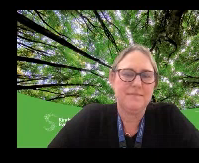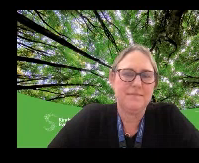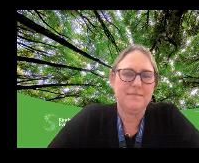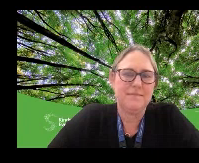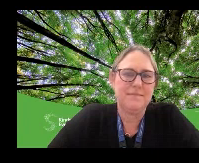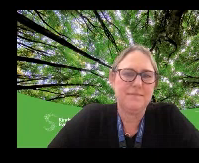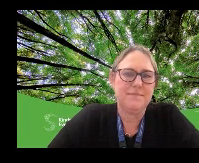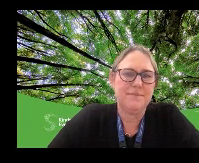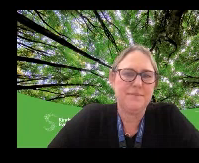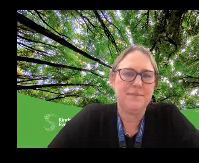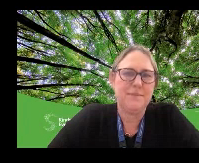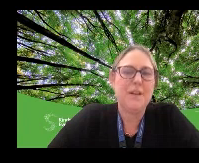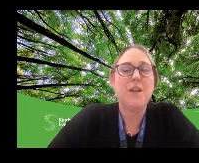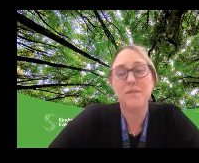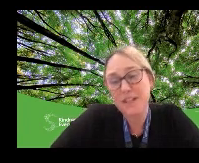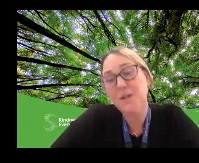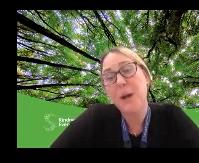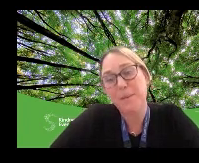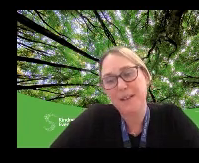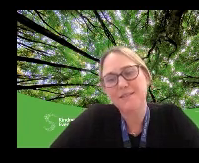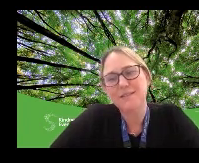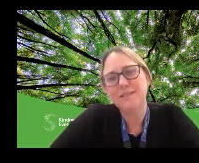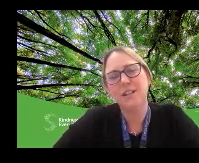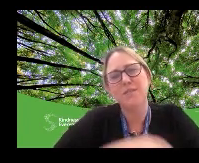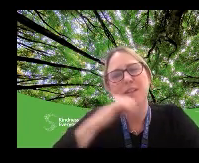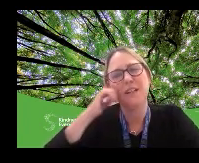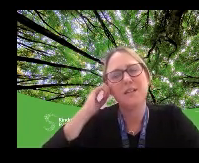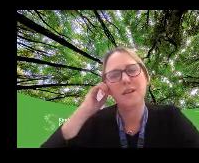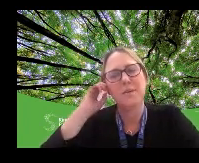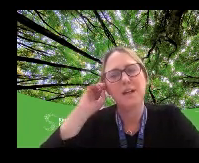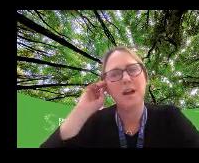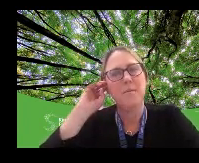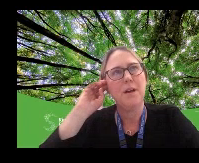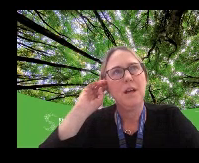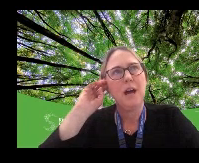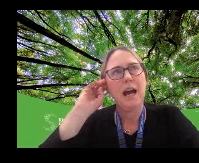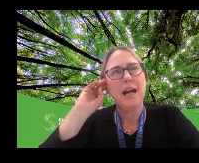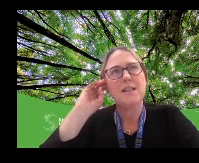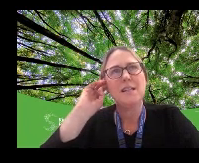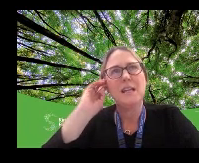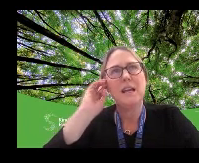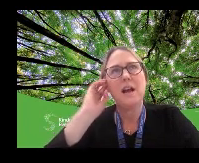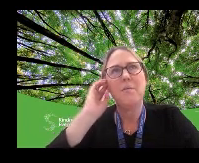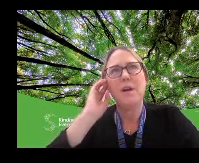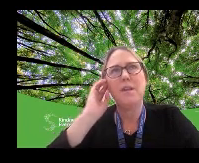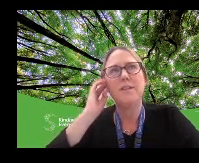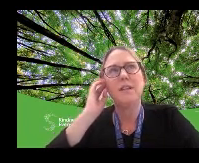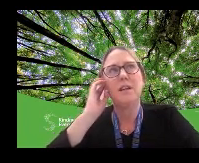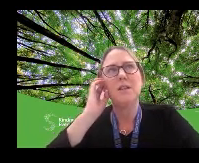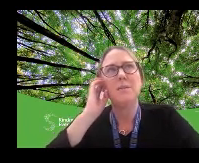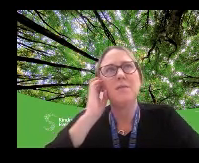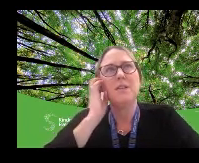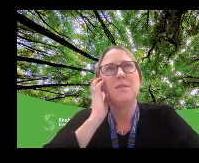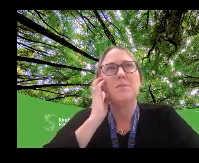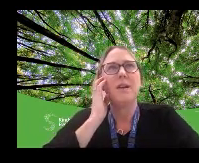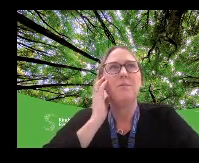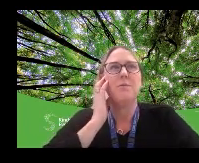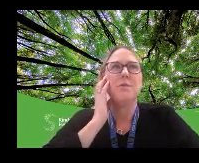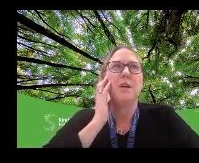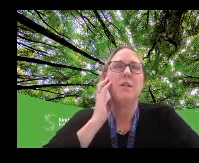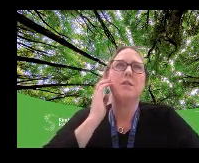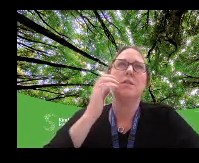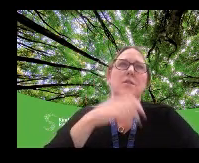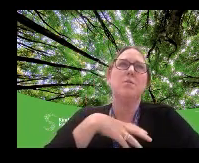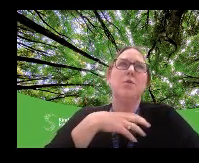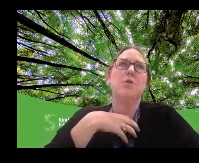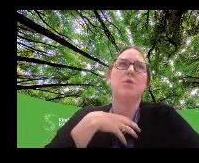got a video, or there is a video coming of what the video's coming? So the video's coming, and there is going to be a video as well of